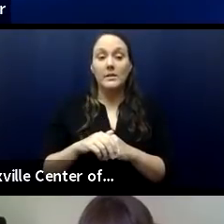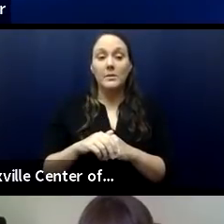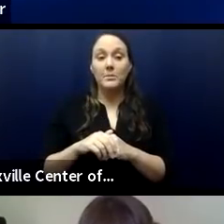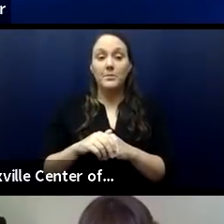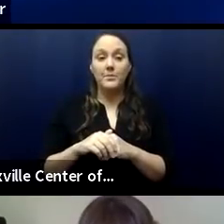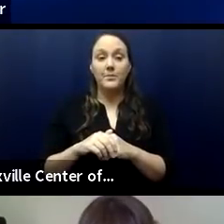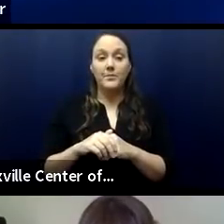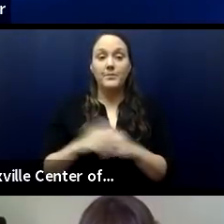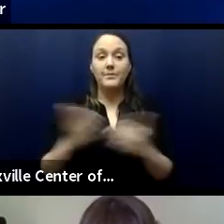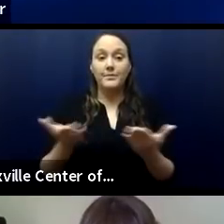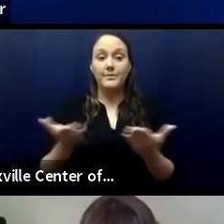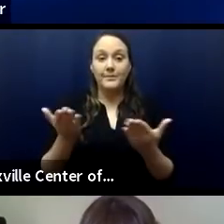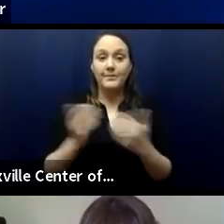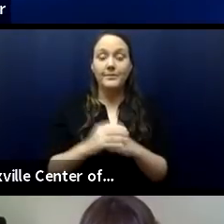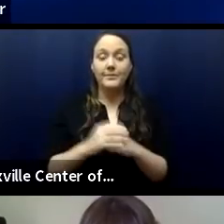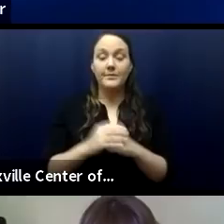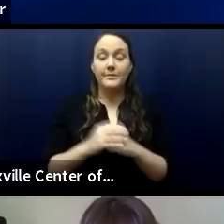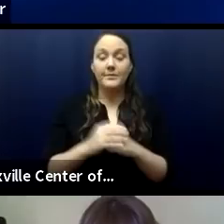Present. Thank you.